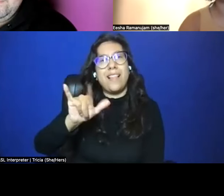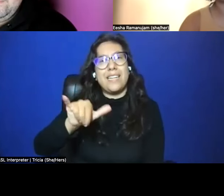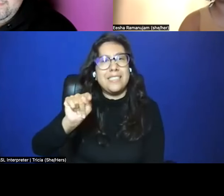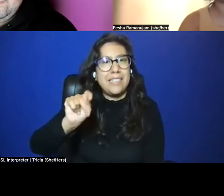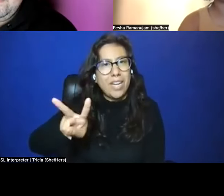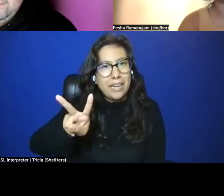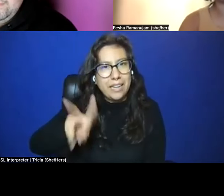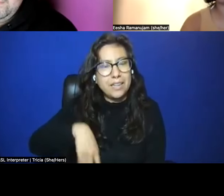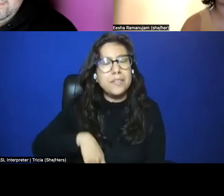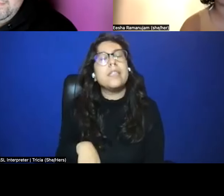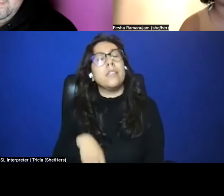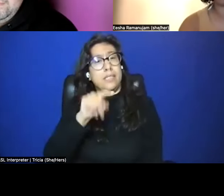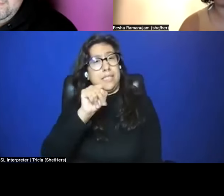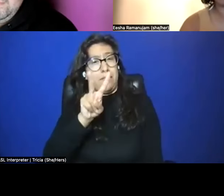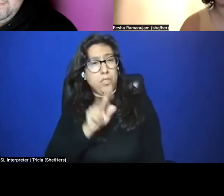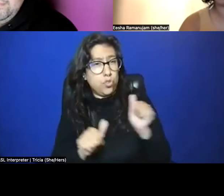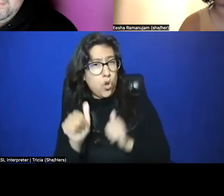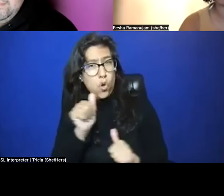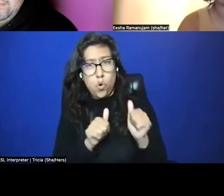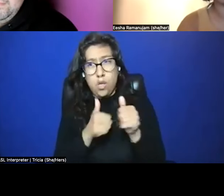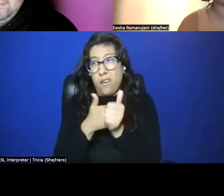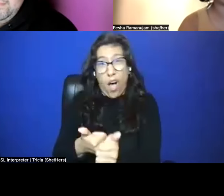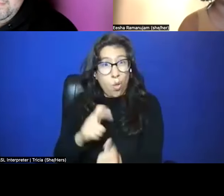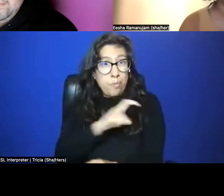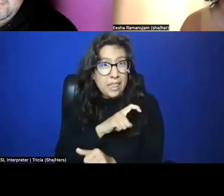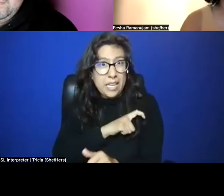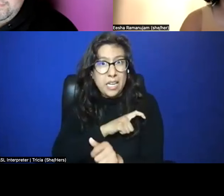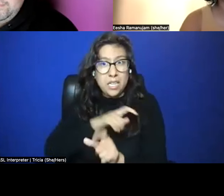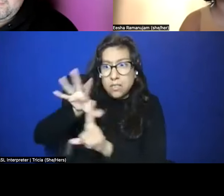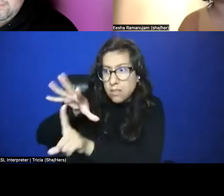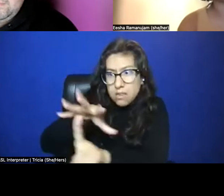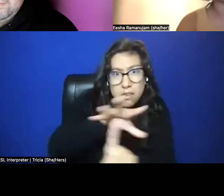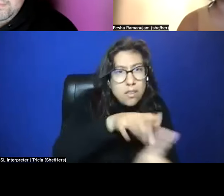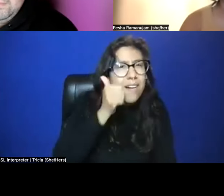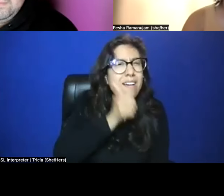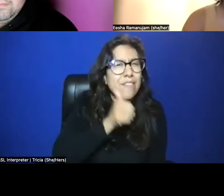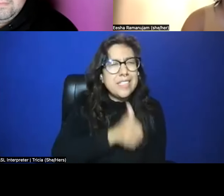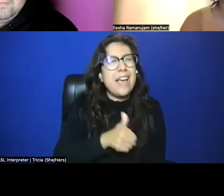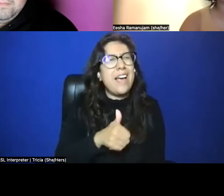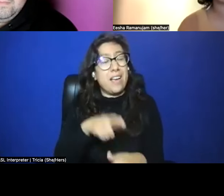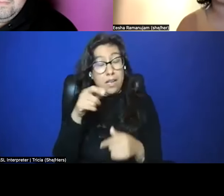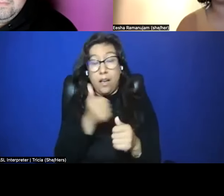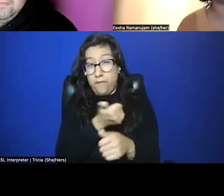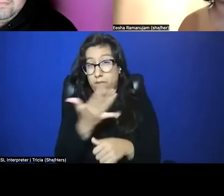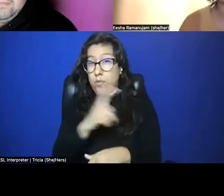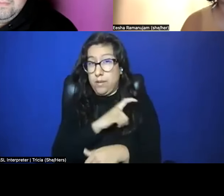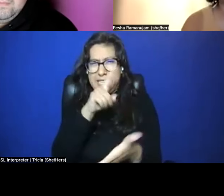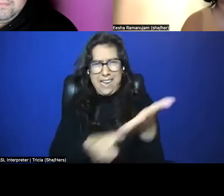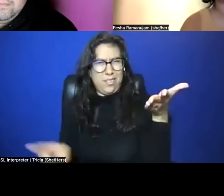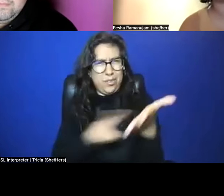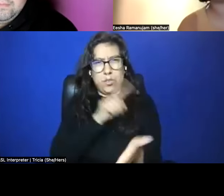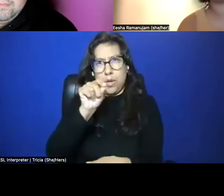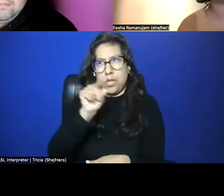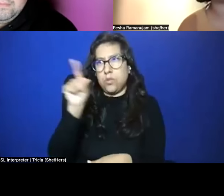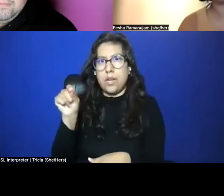these TV shows that follow police forces in the day-to-day. There were some that were canceled in 2020 in response to